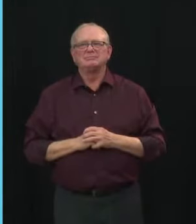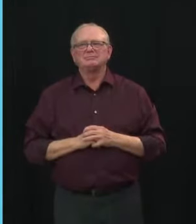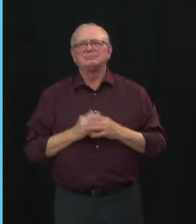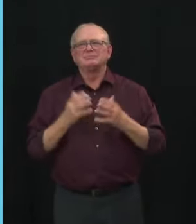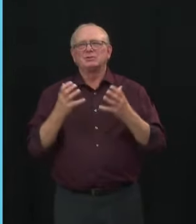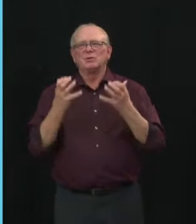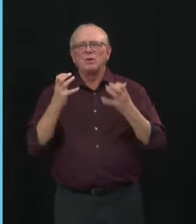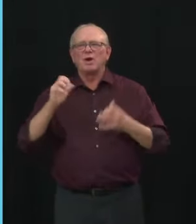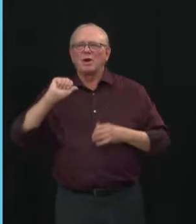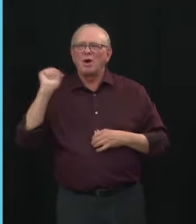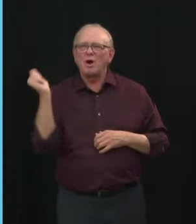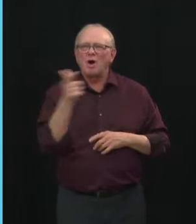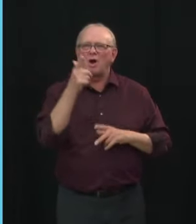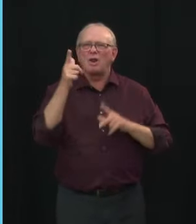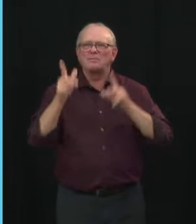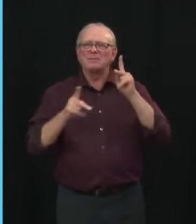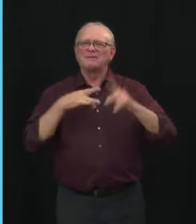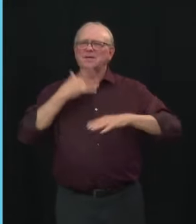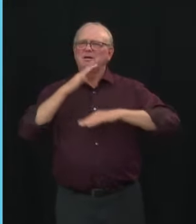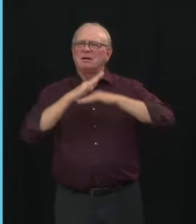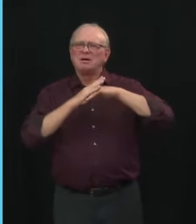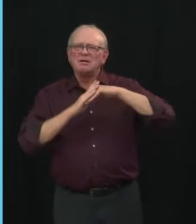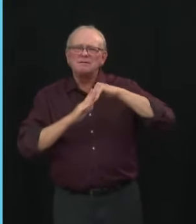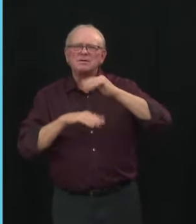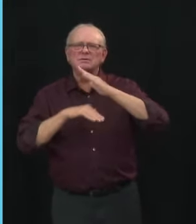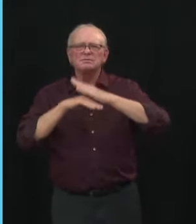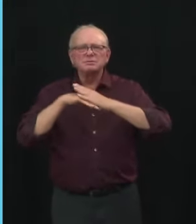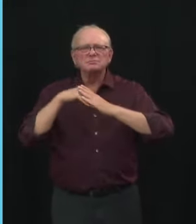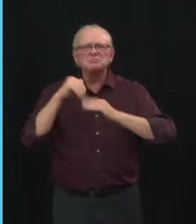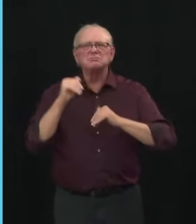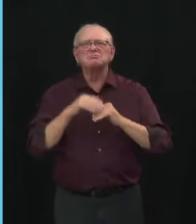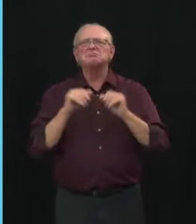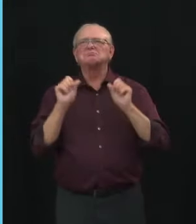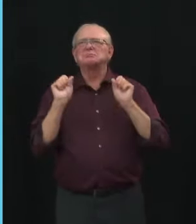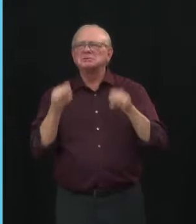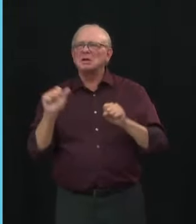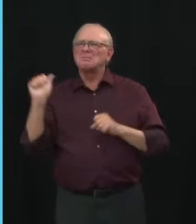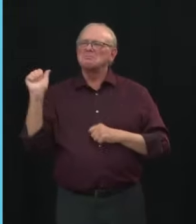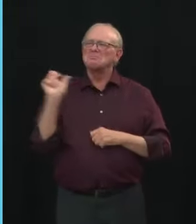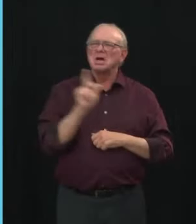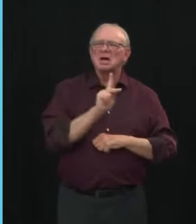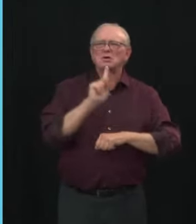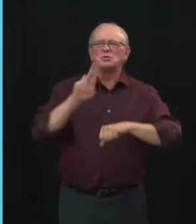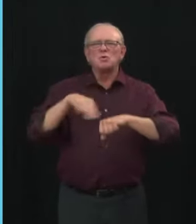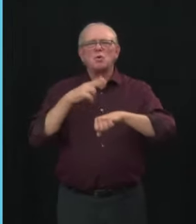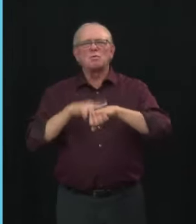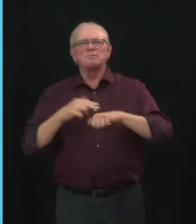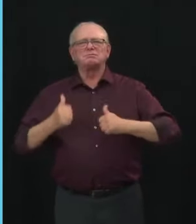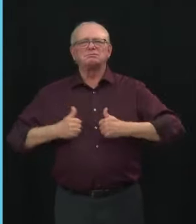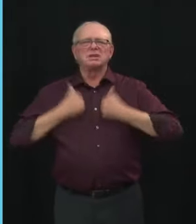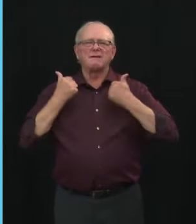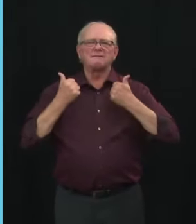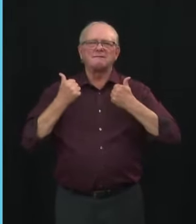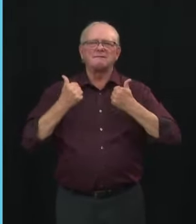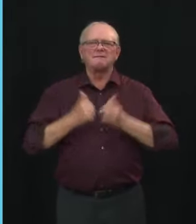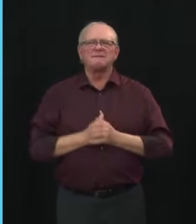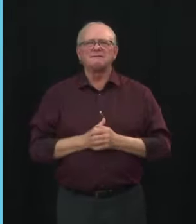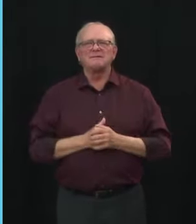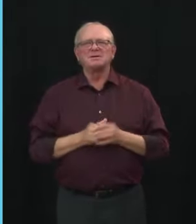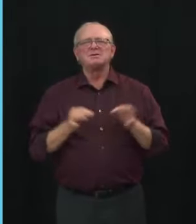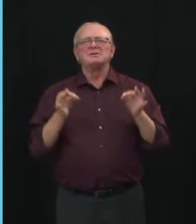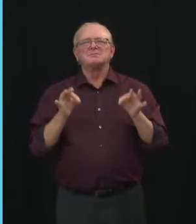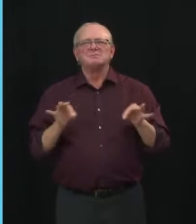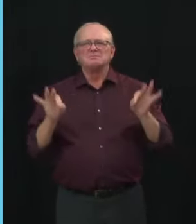adjust, both back to a somewhat more normal life and also adapting to the new considerations that each one of us must take